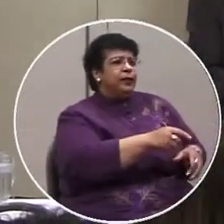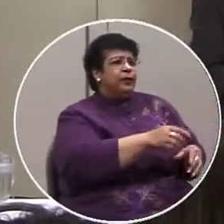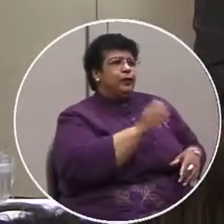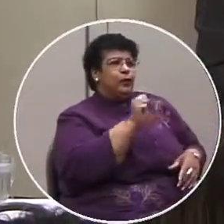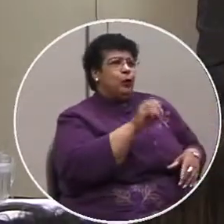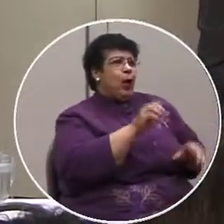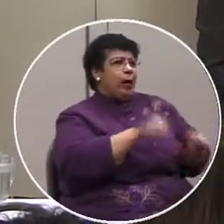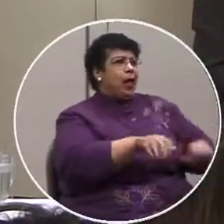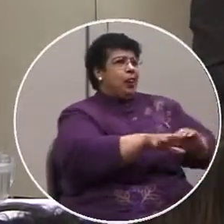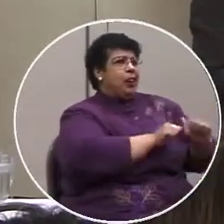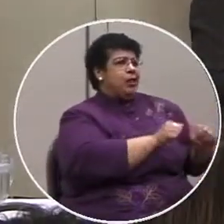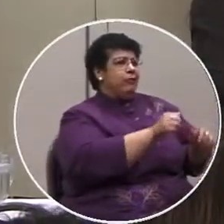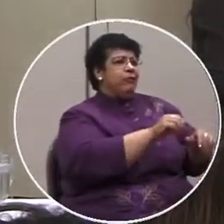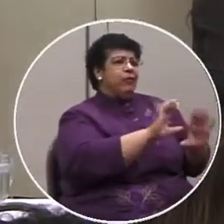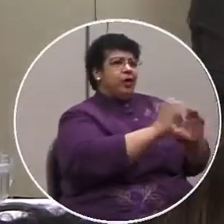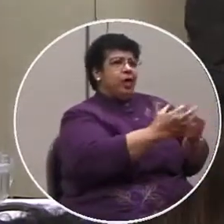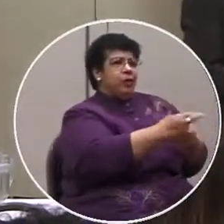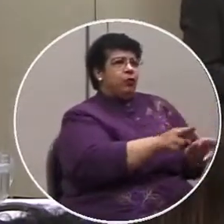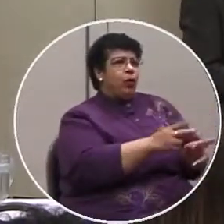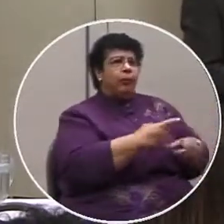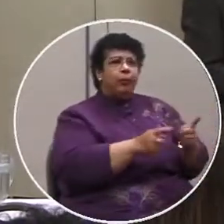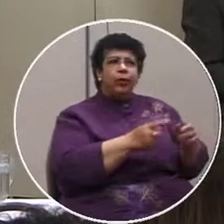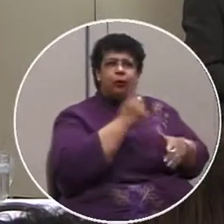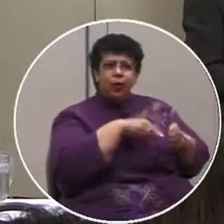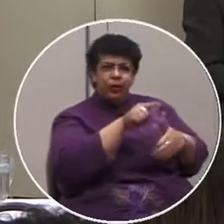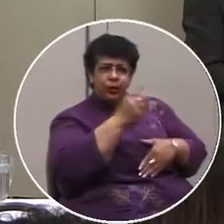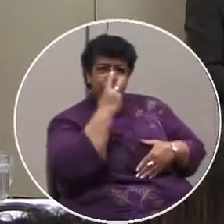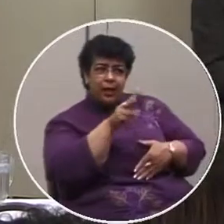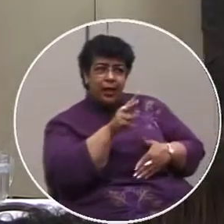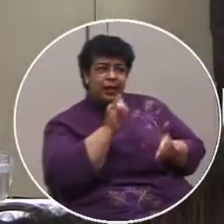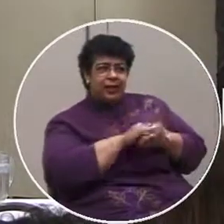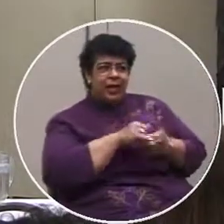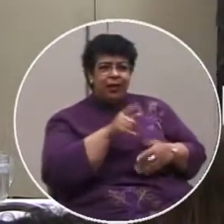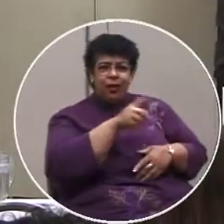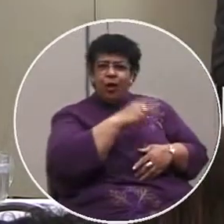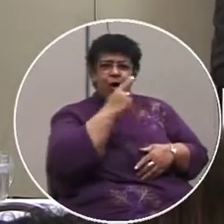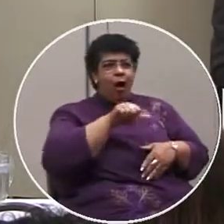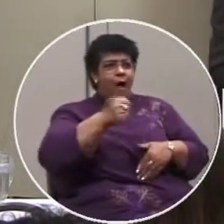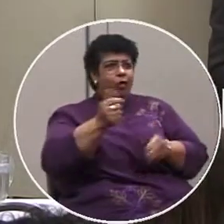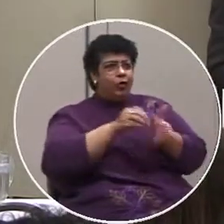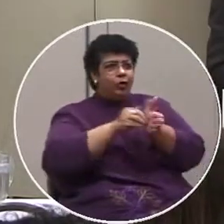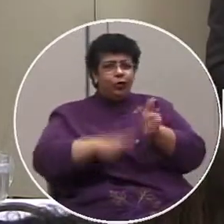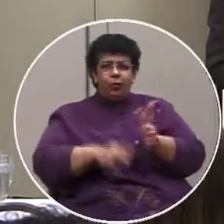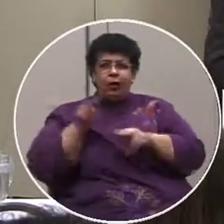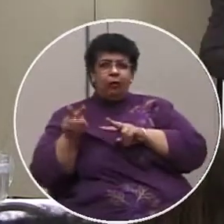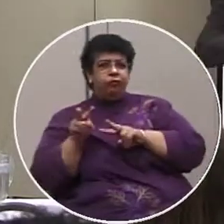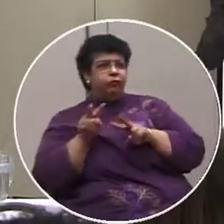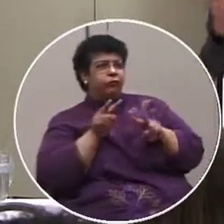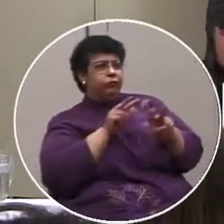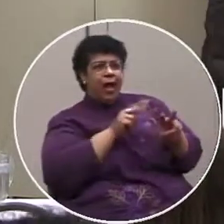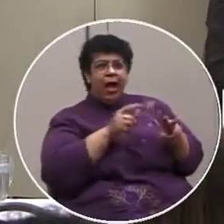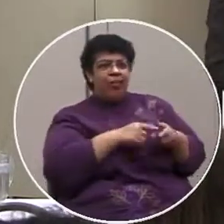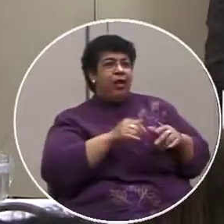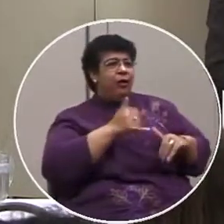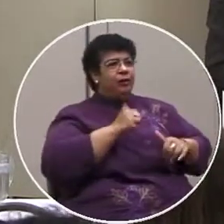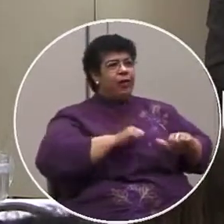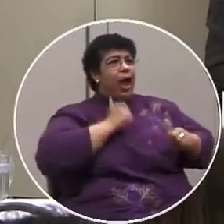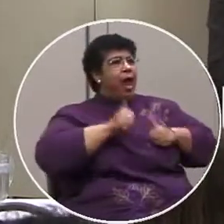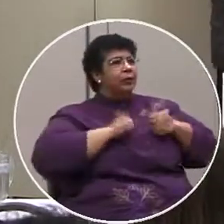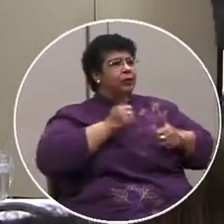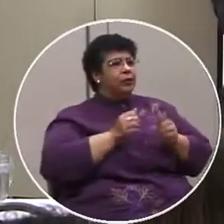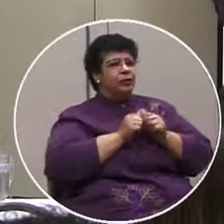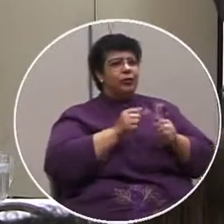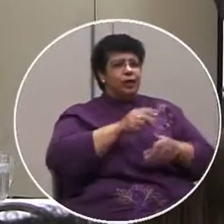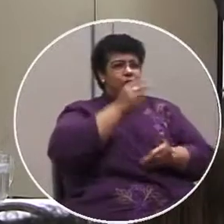fact, what you see is they've got a full audience there, and they're playing to that audience, and they're enjoying it, and once they get